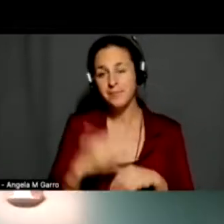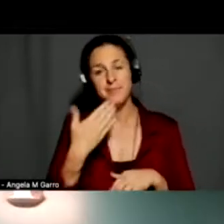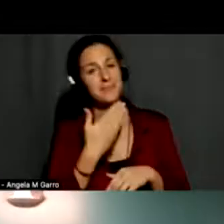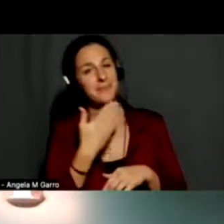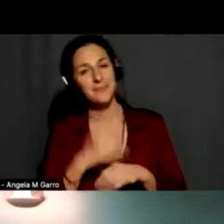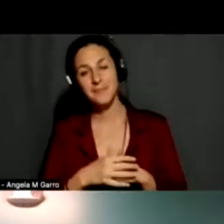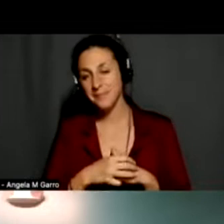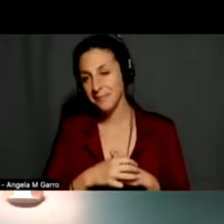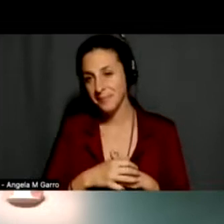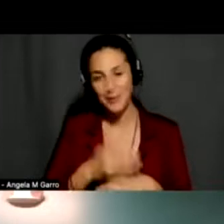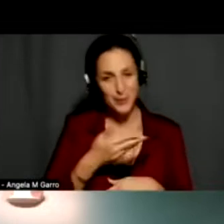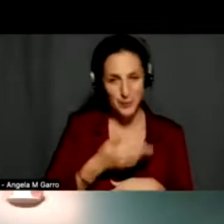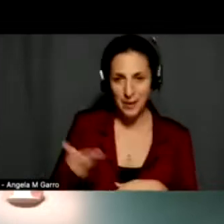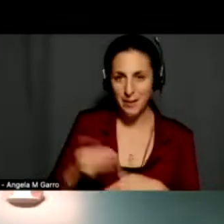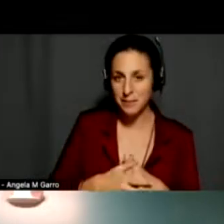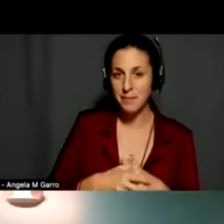Welcome.